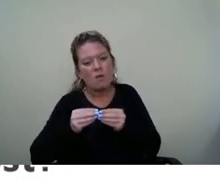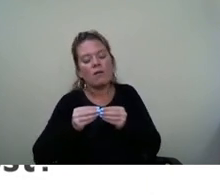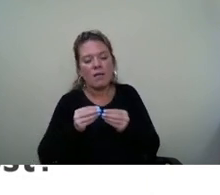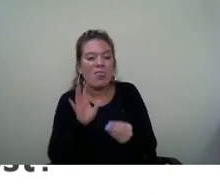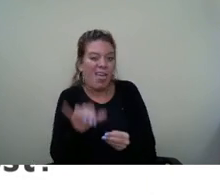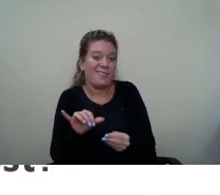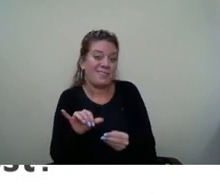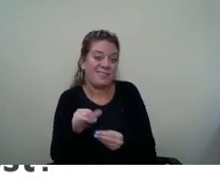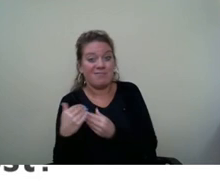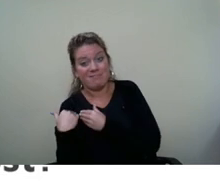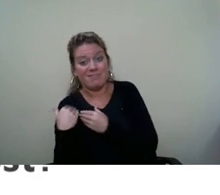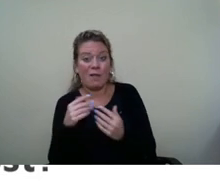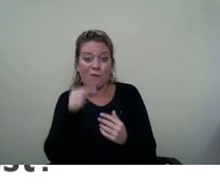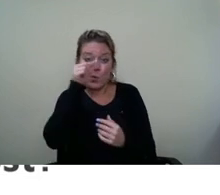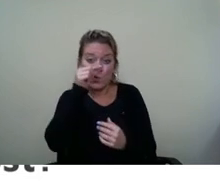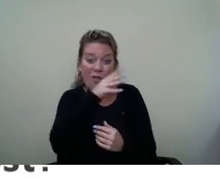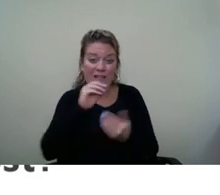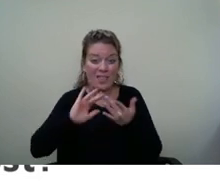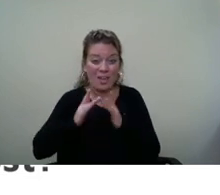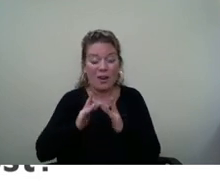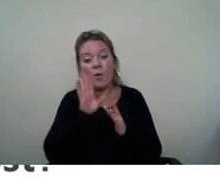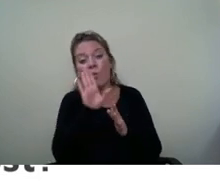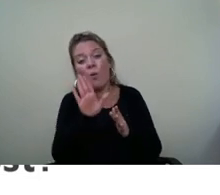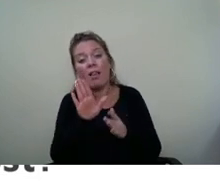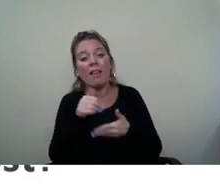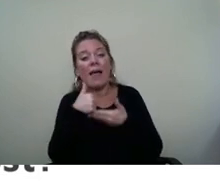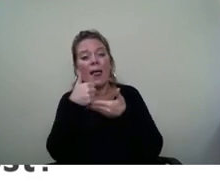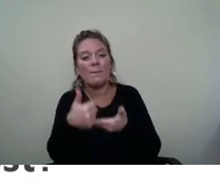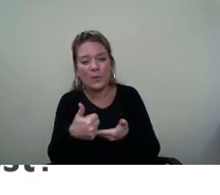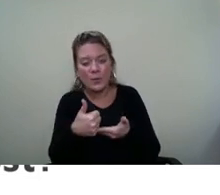and the internet. It's really going to help you retrieve what